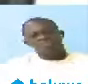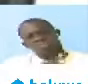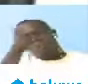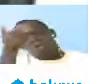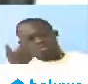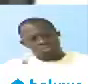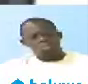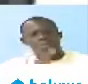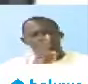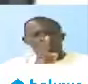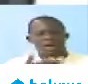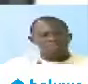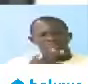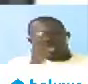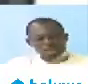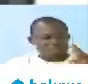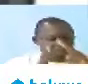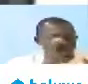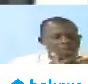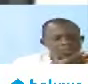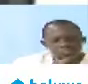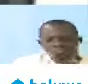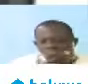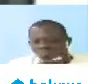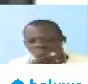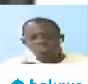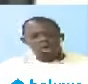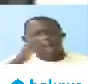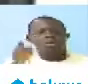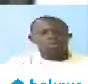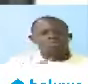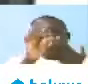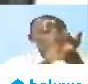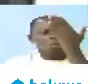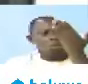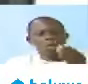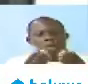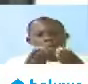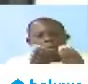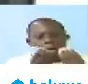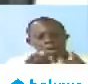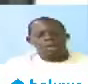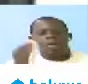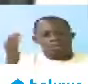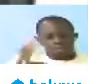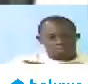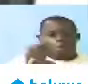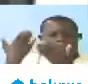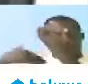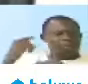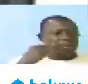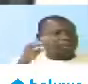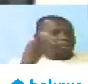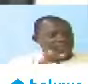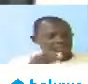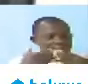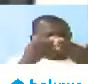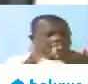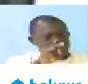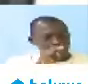some people they had means how to take out foreign currency in those days. Yeah, for a money back. If they tell